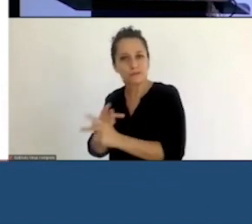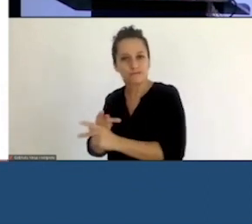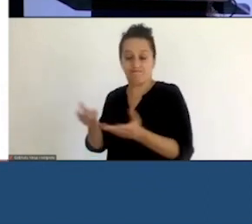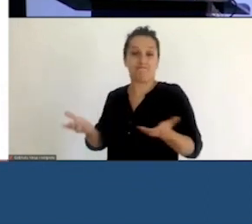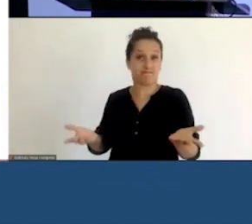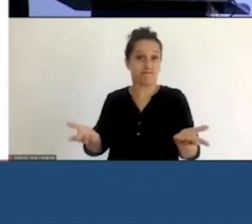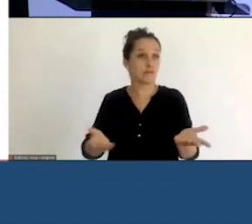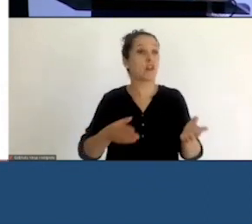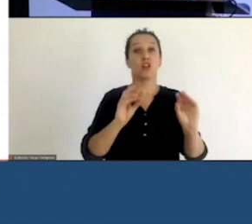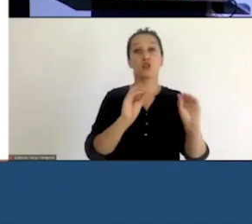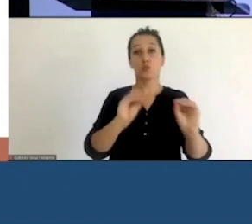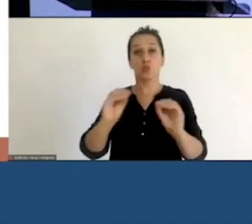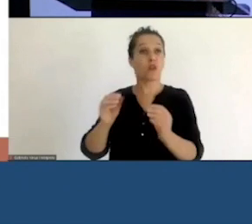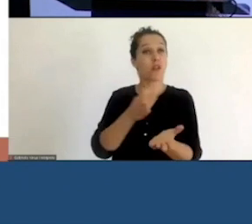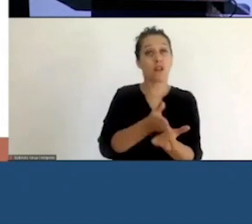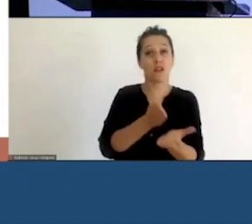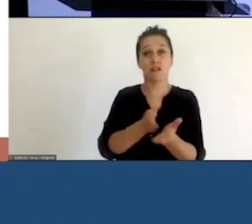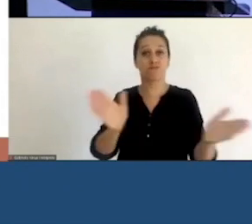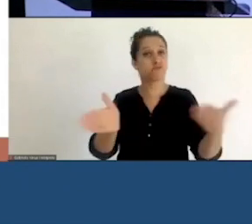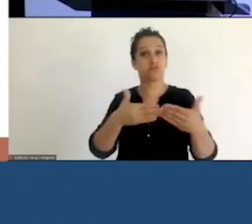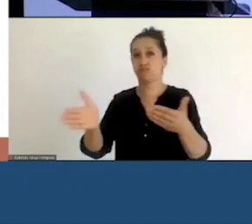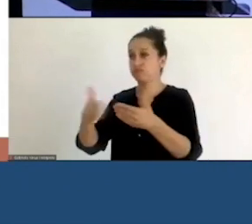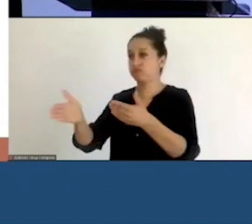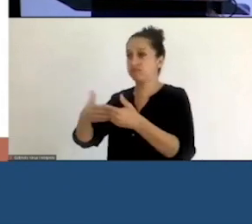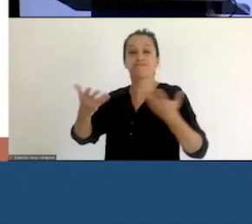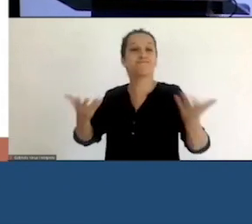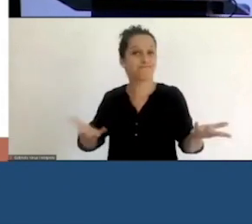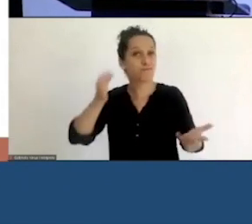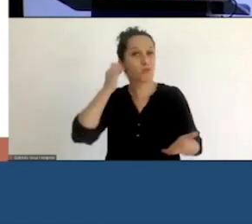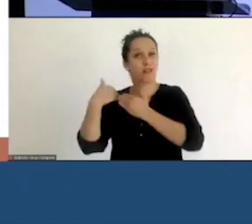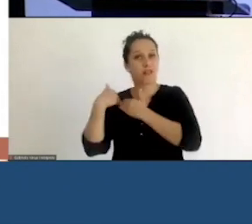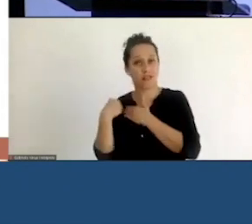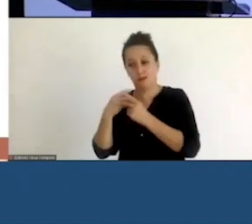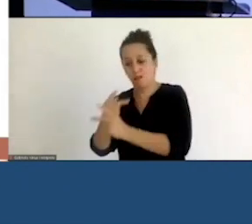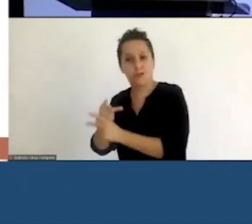that schools were closed. This is all very elusive. So, what are the